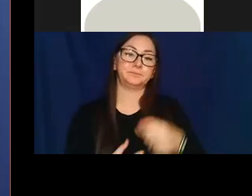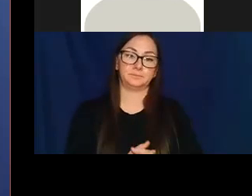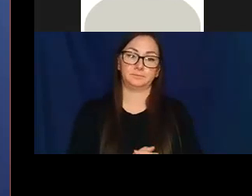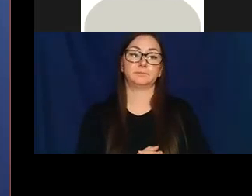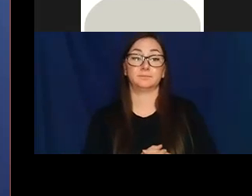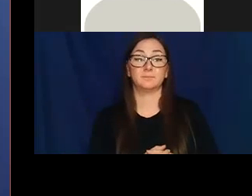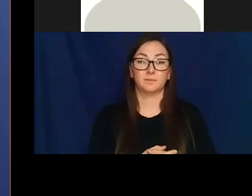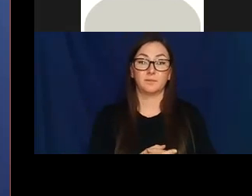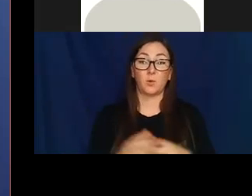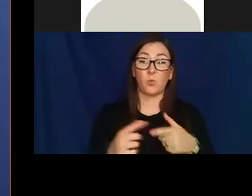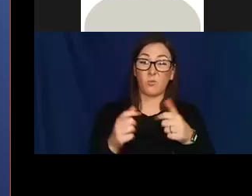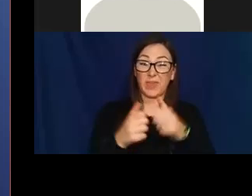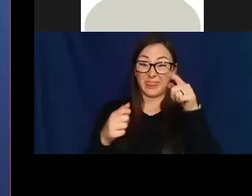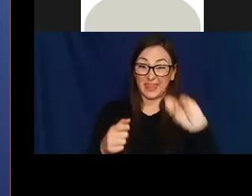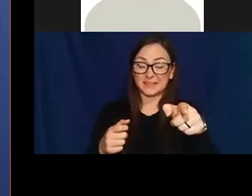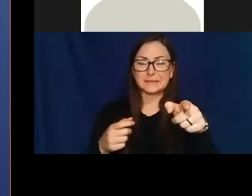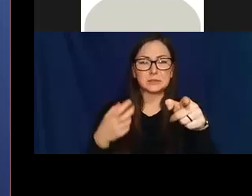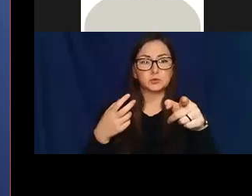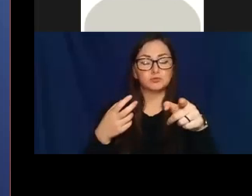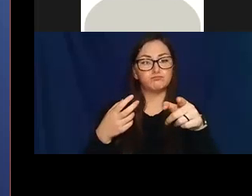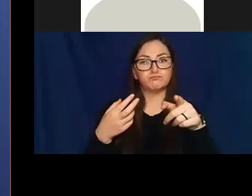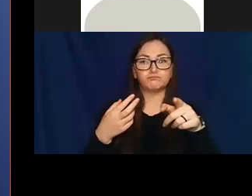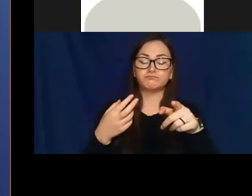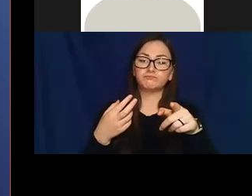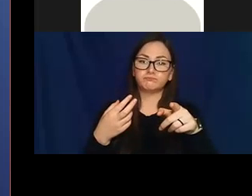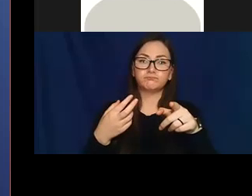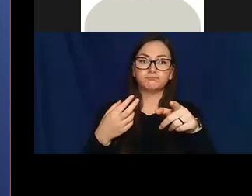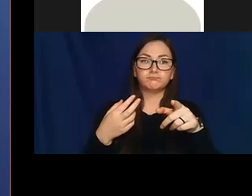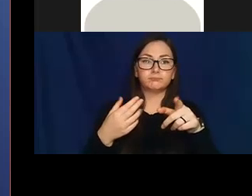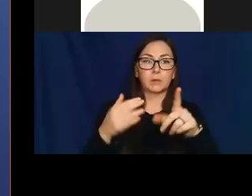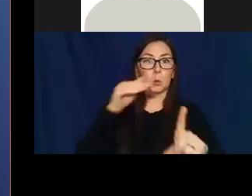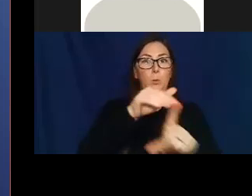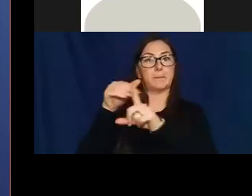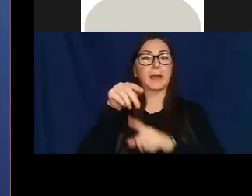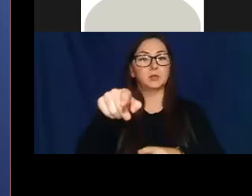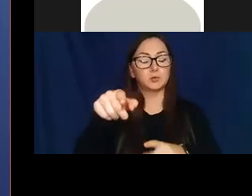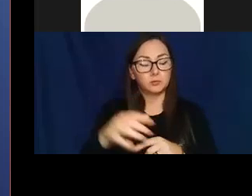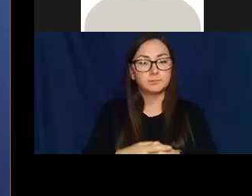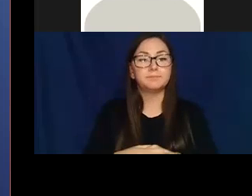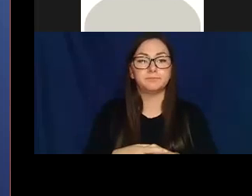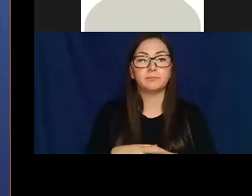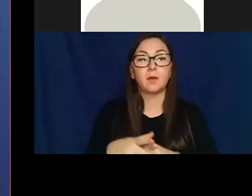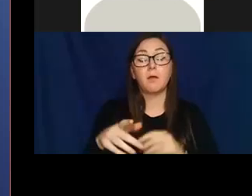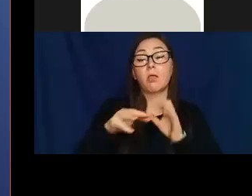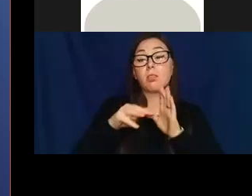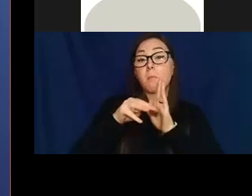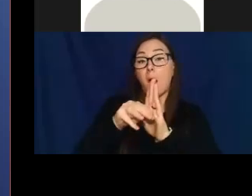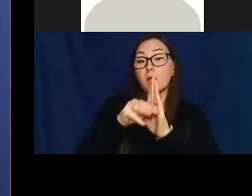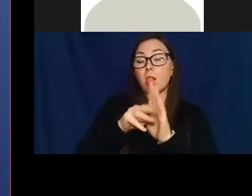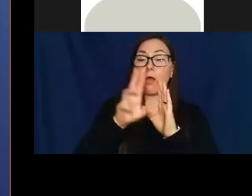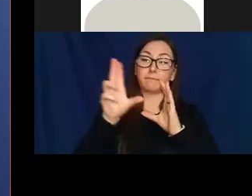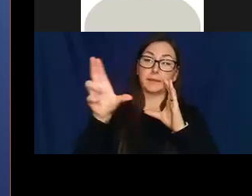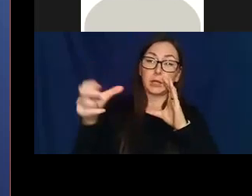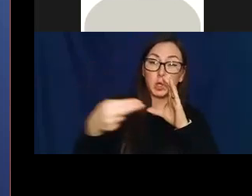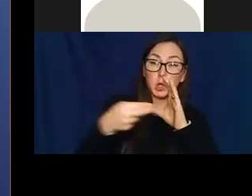with here, to kind of refresh your memory a little bit, is we got the model of the nucleus where the